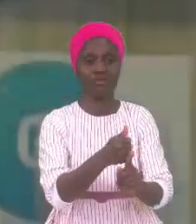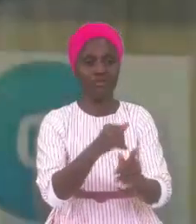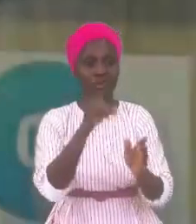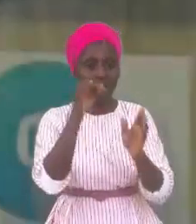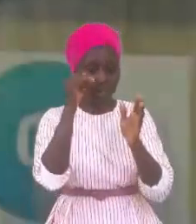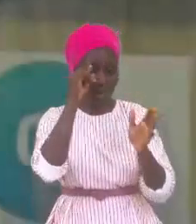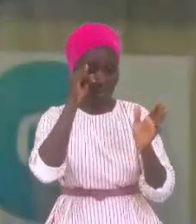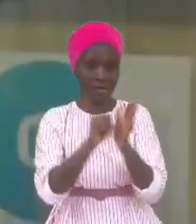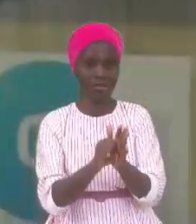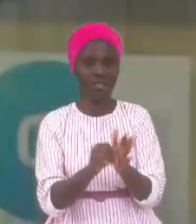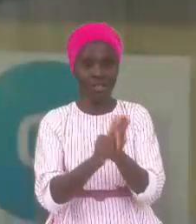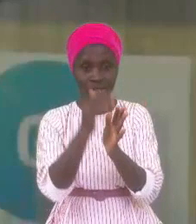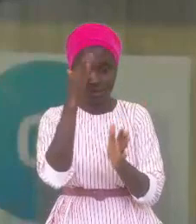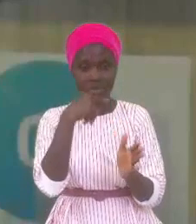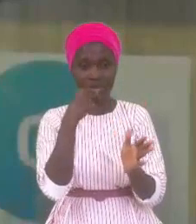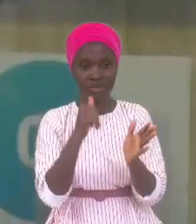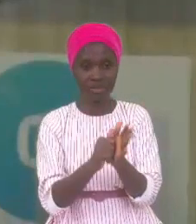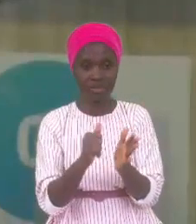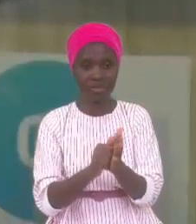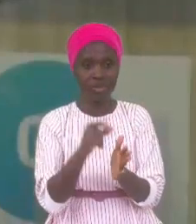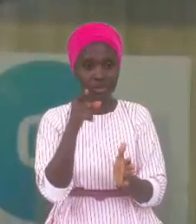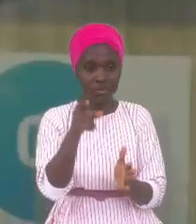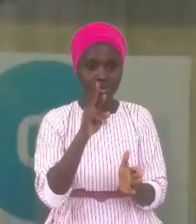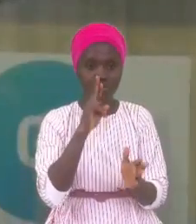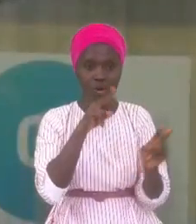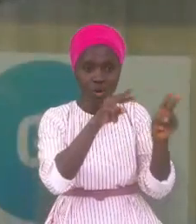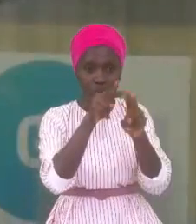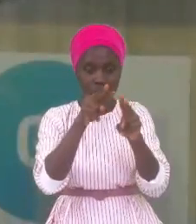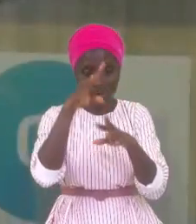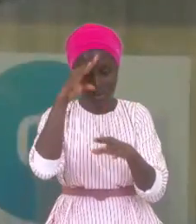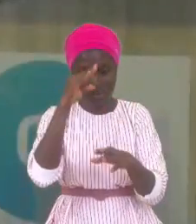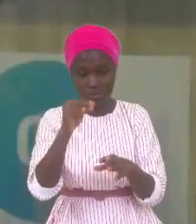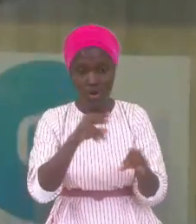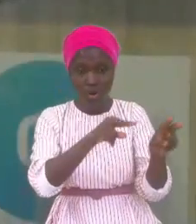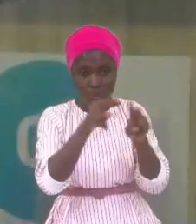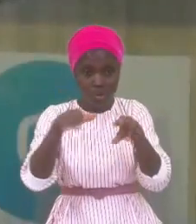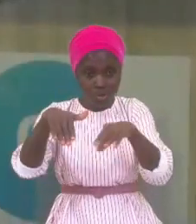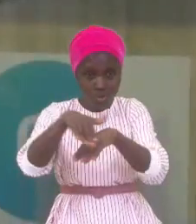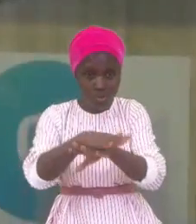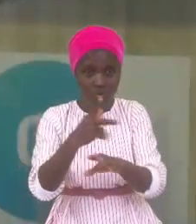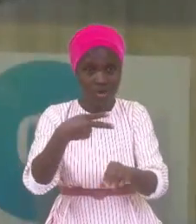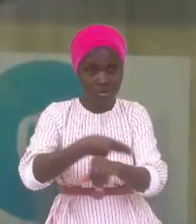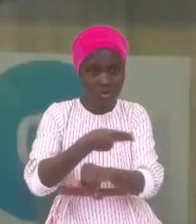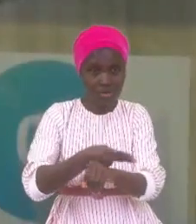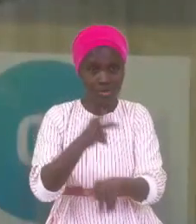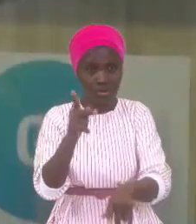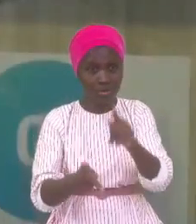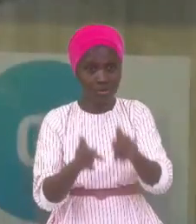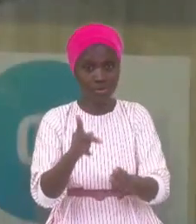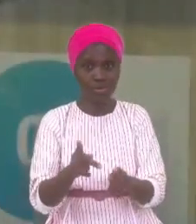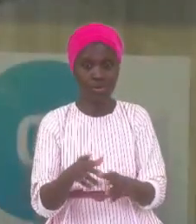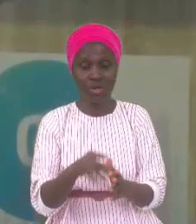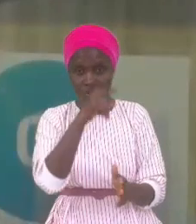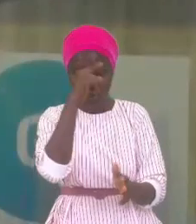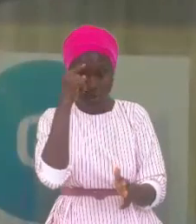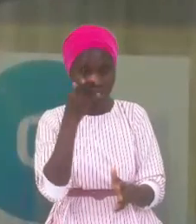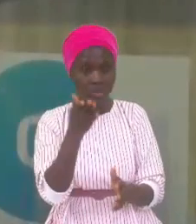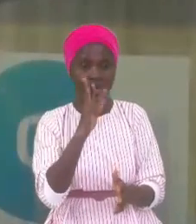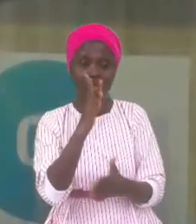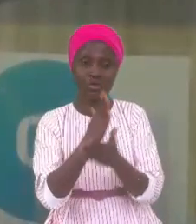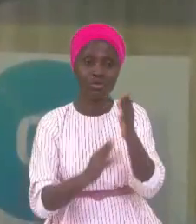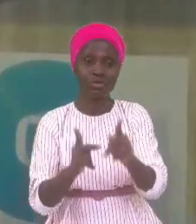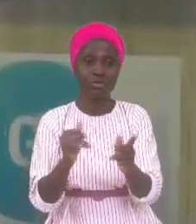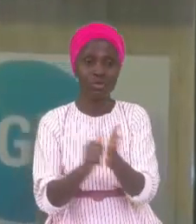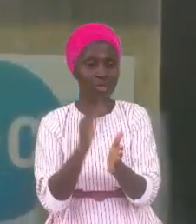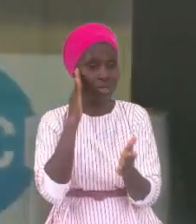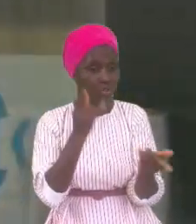a watchman, and you watch over the flock, because there'll be people that will come and draw away disciples after